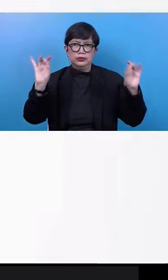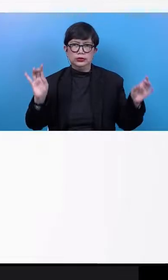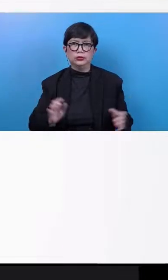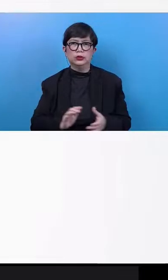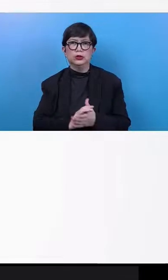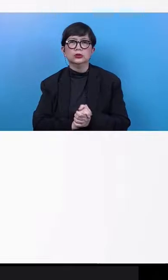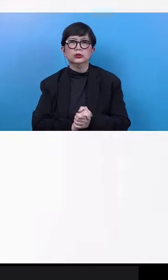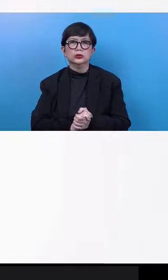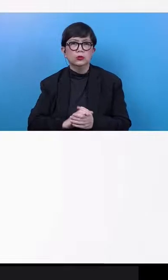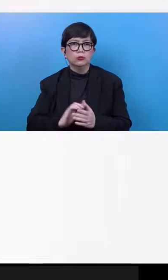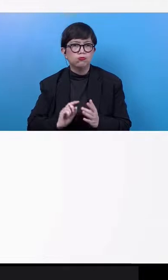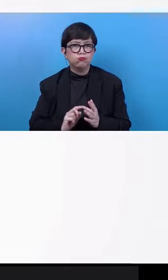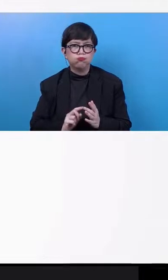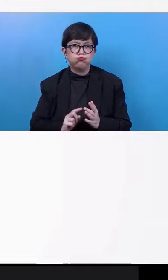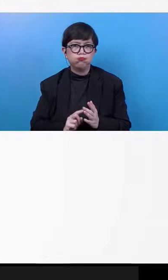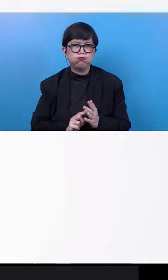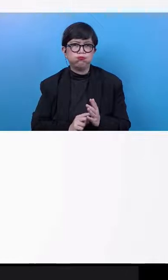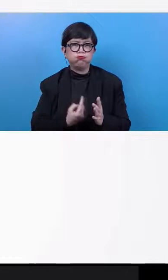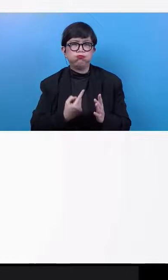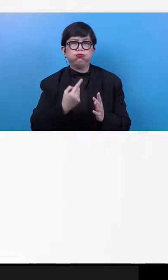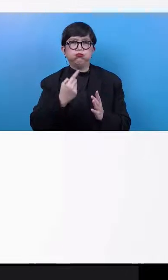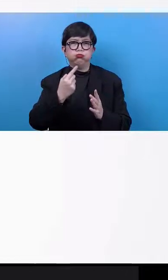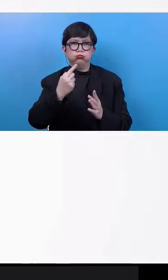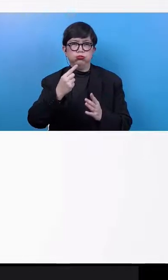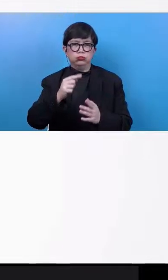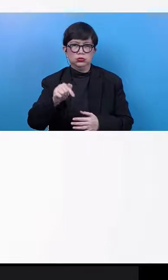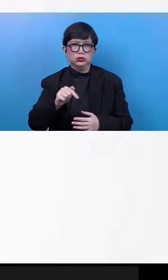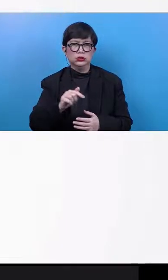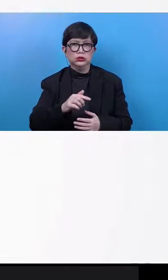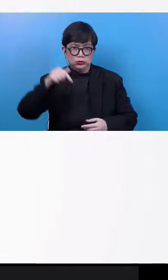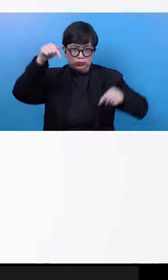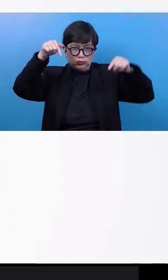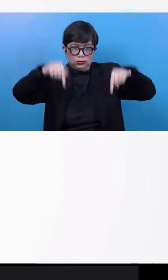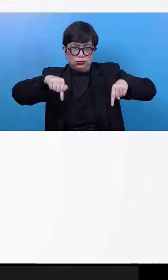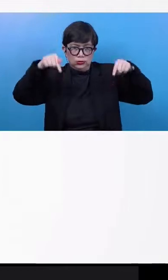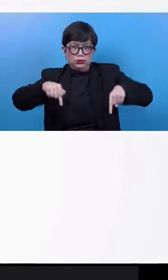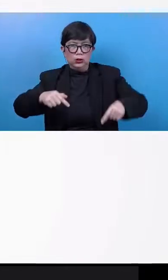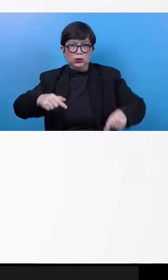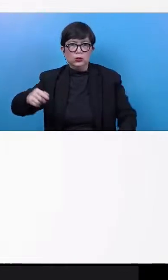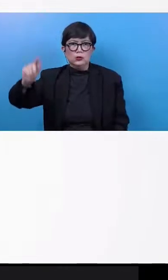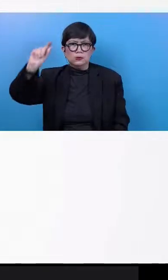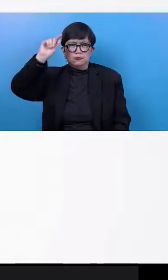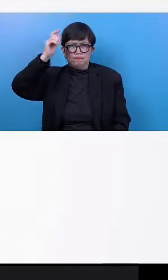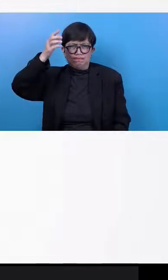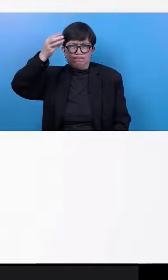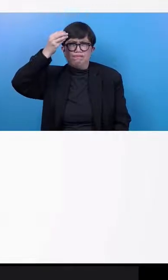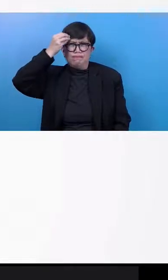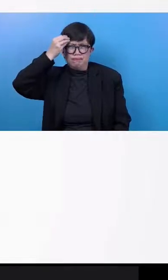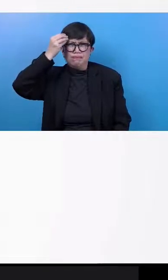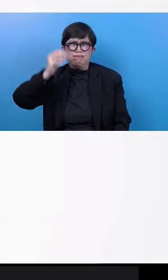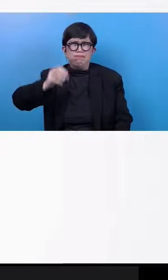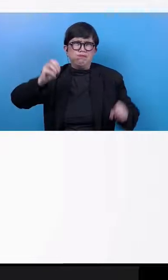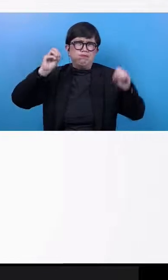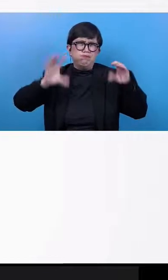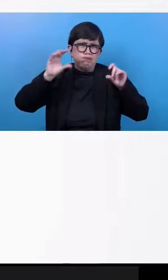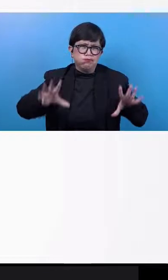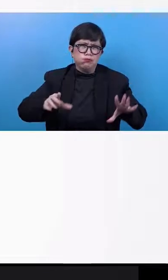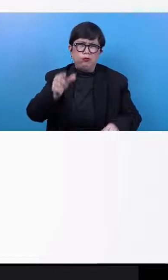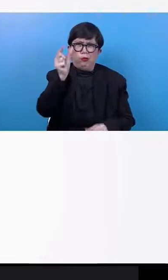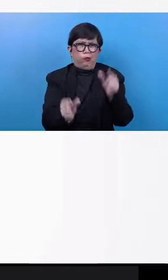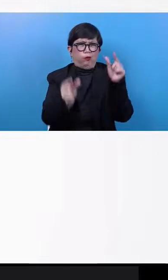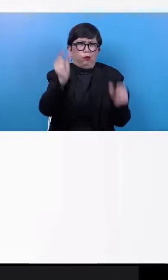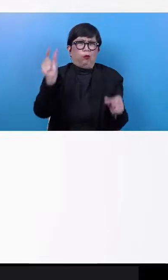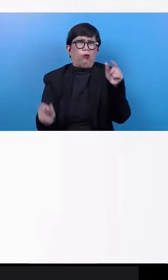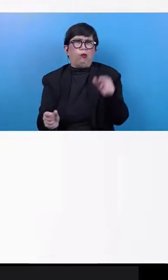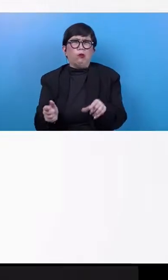those people who have lost their lives, but also families who have lost their loved ones today, in honor and